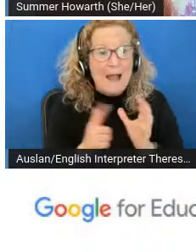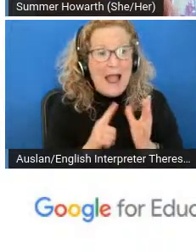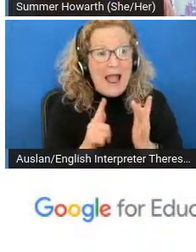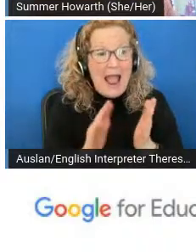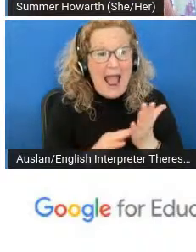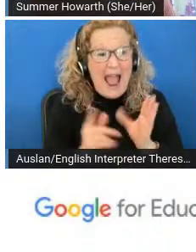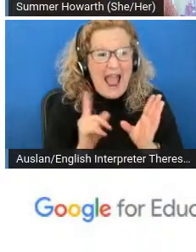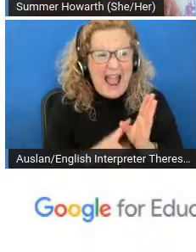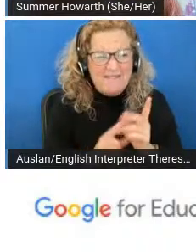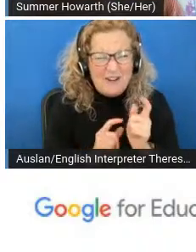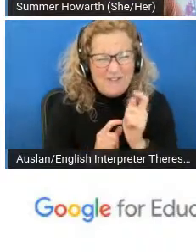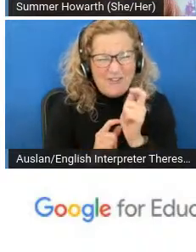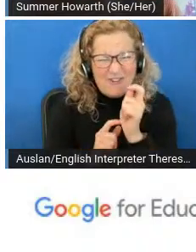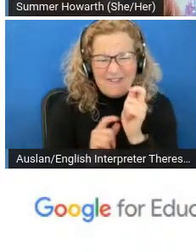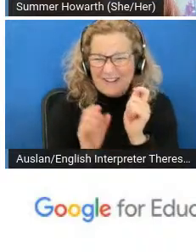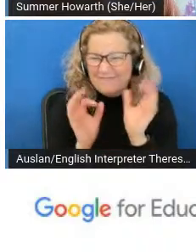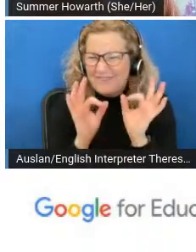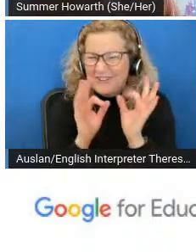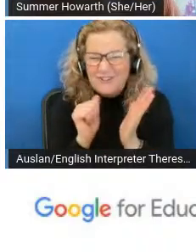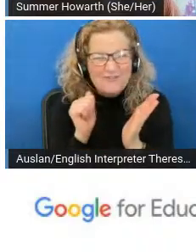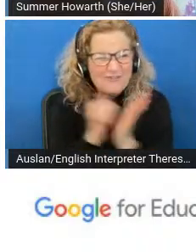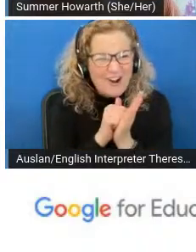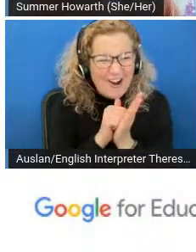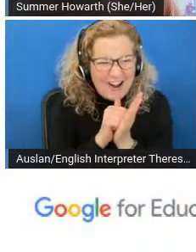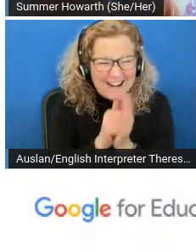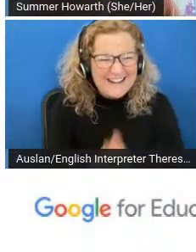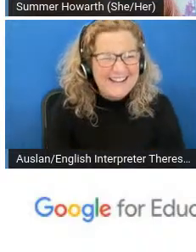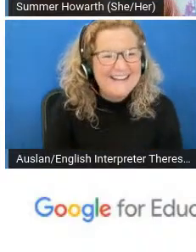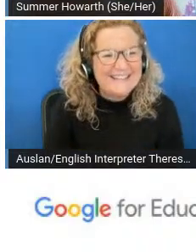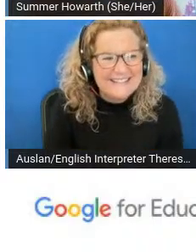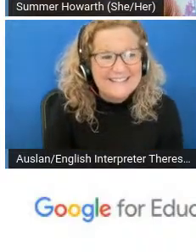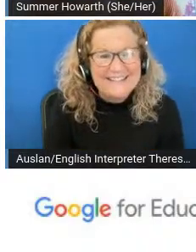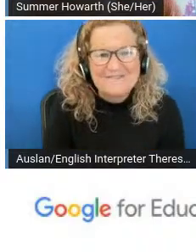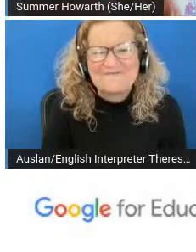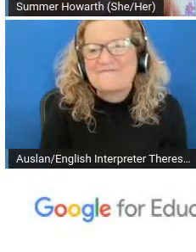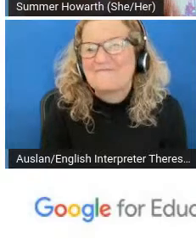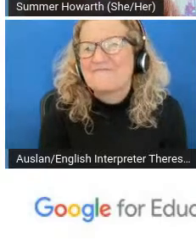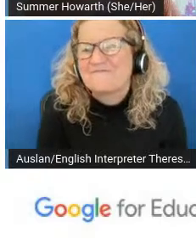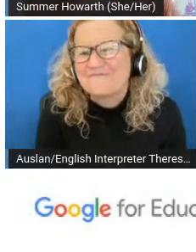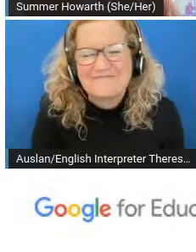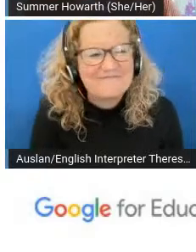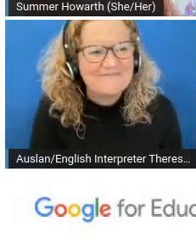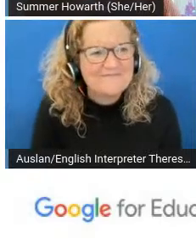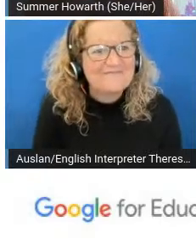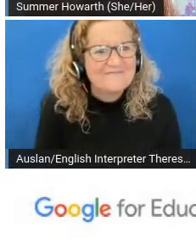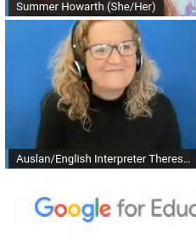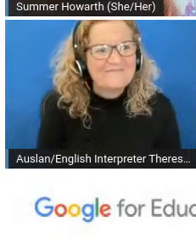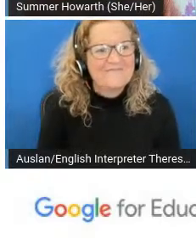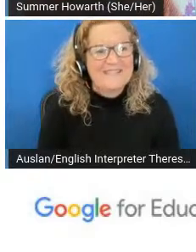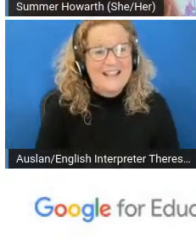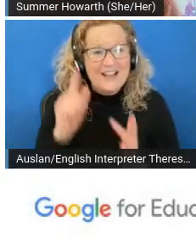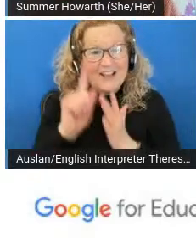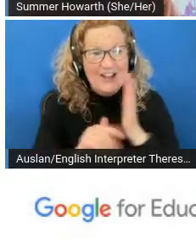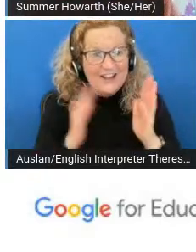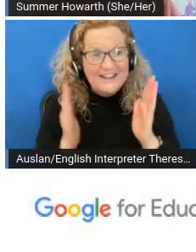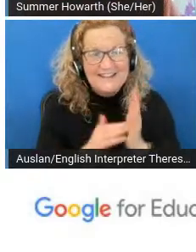extremely close with 39 degrees there. Well done. Jim, sorry.